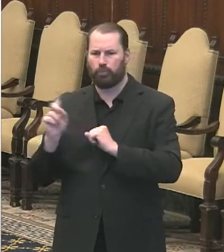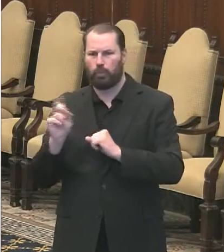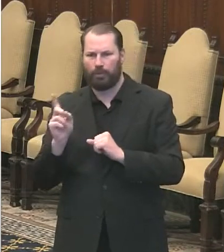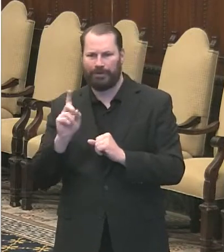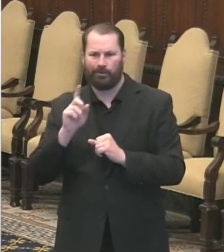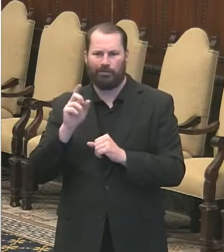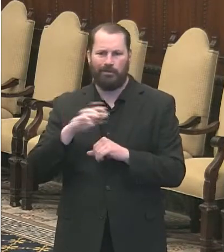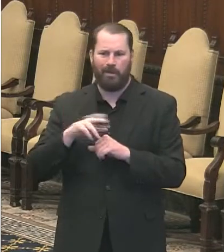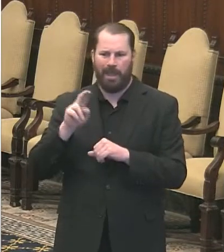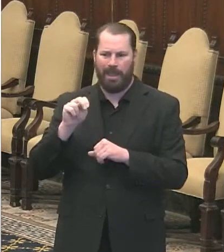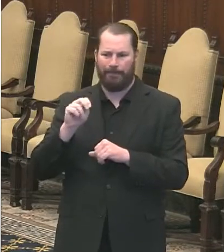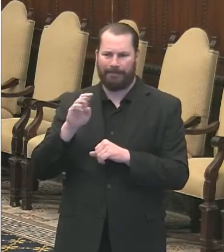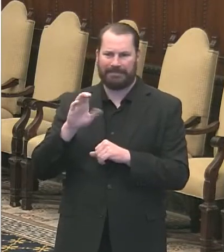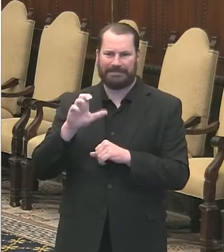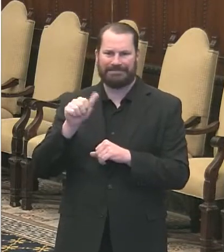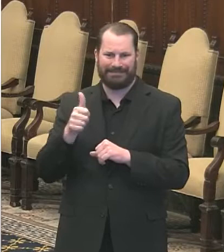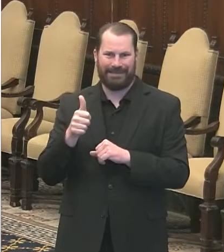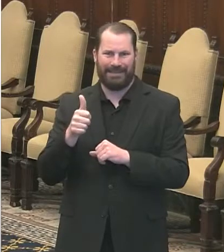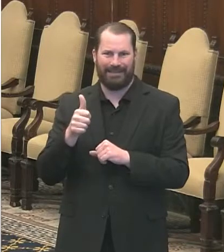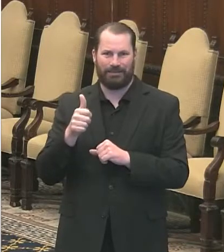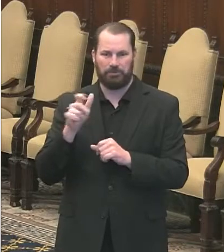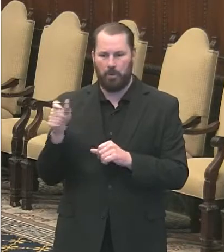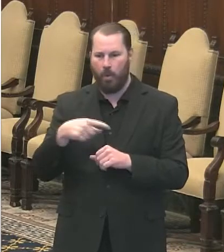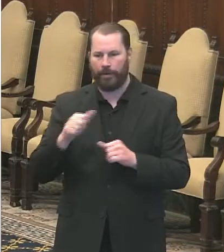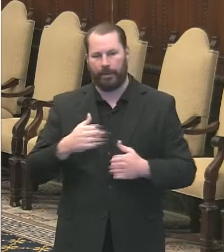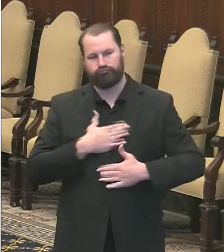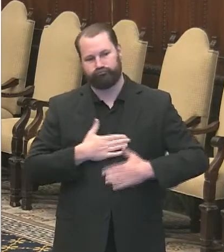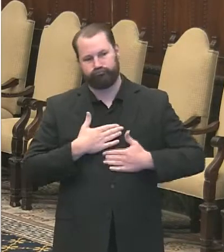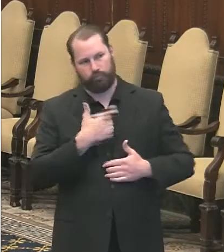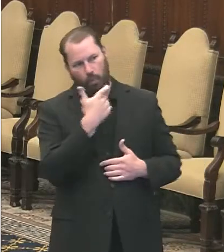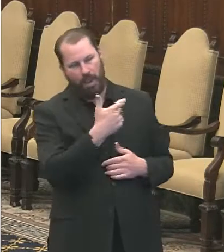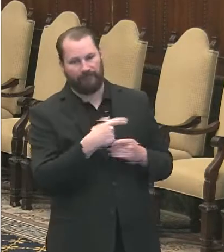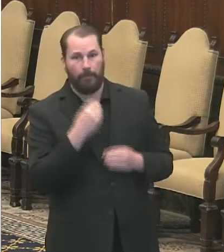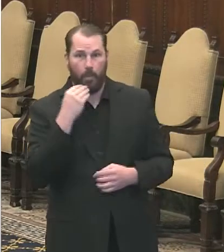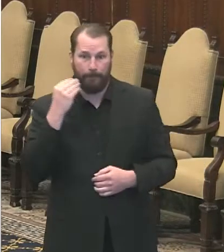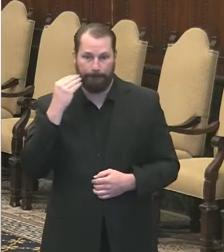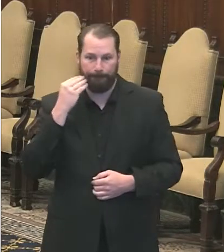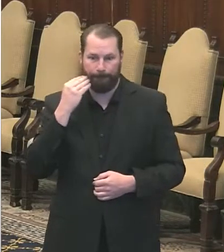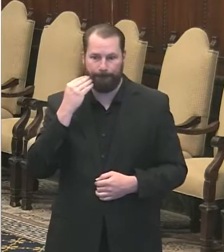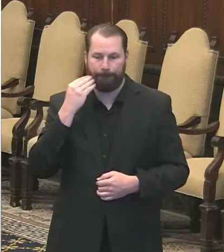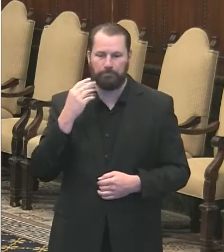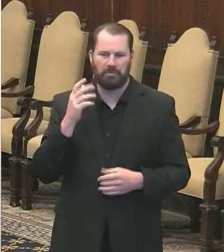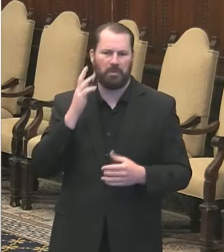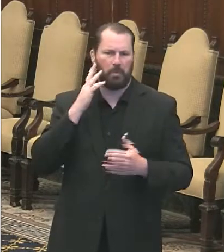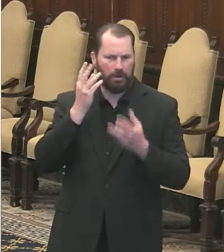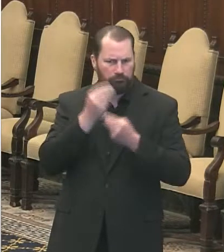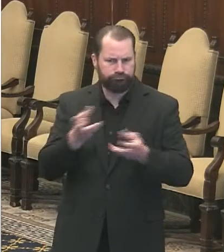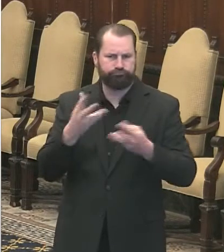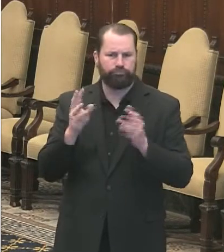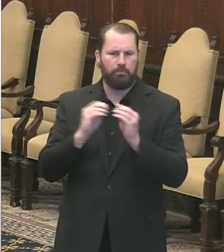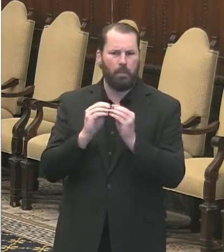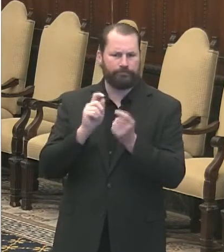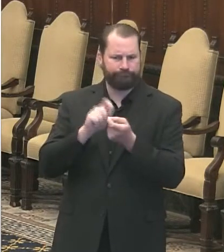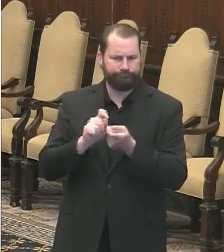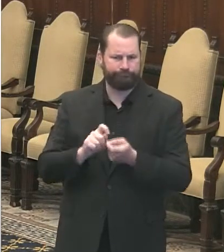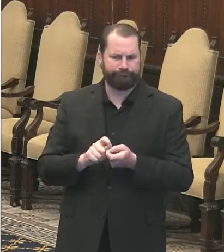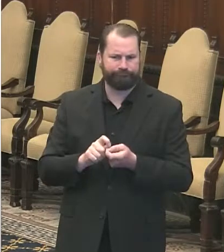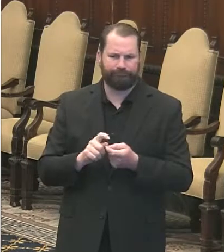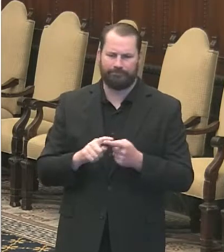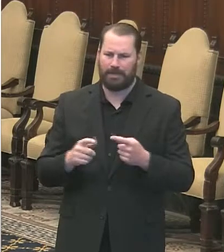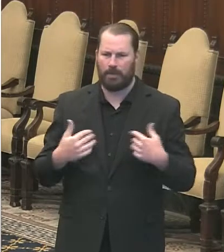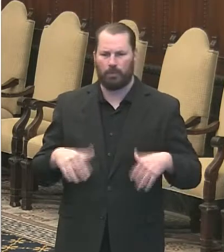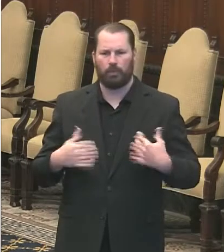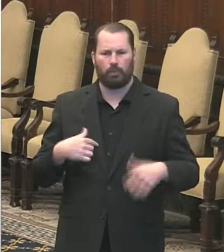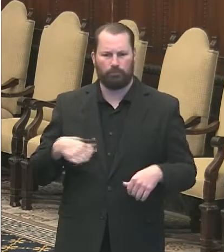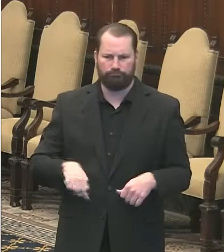home. Again, the Welcome America team will be sharing more details in the coming weeks, but we are proud that the City of Philadelphia is able to continue to